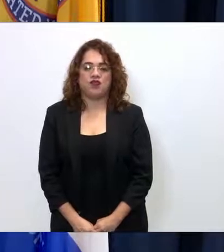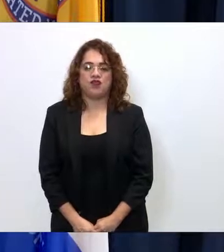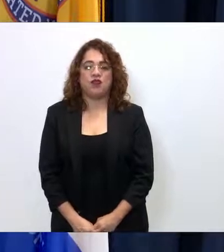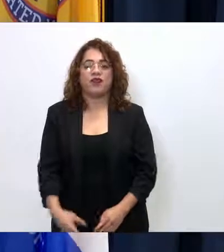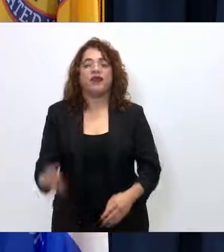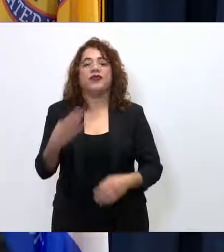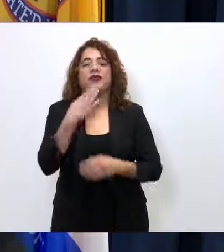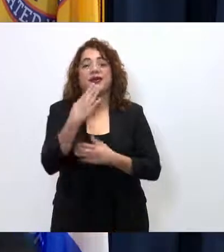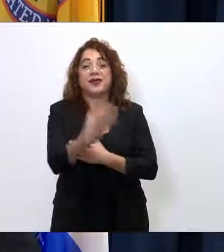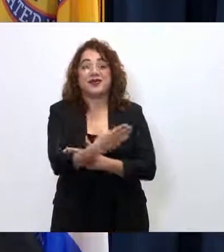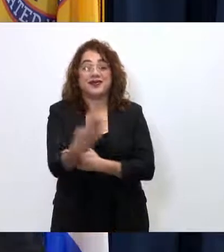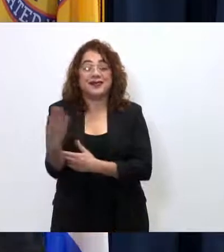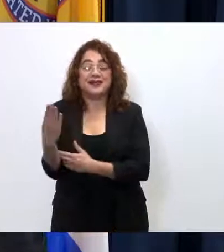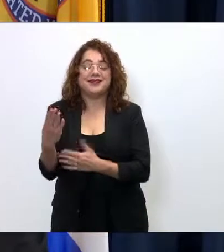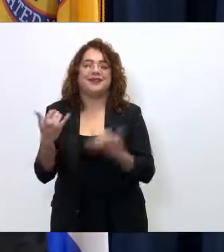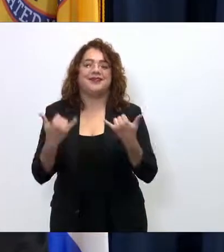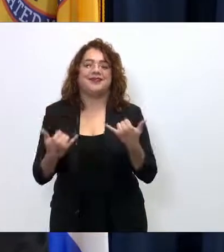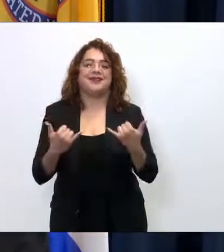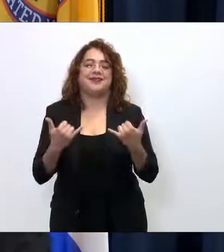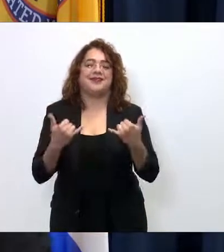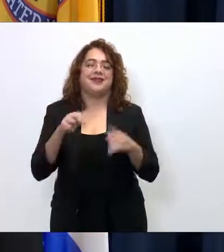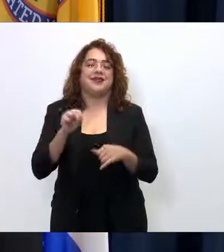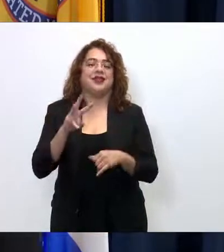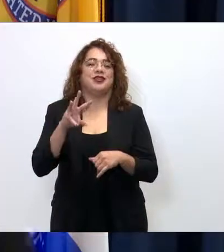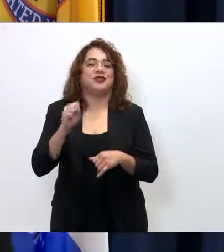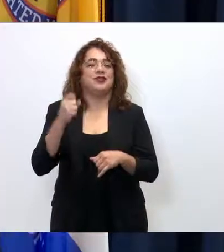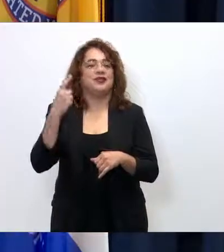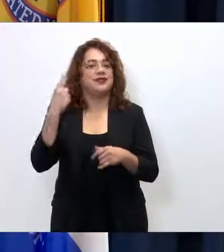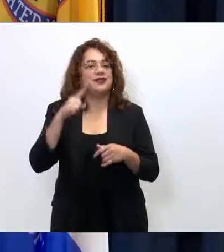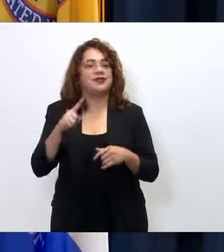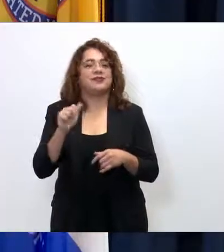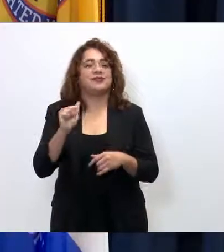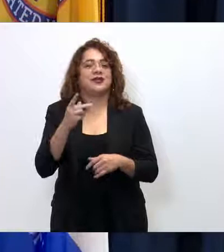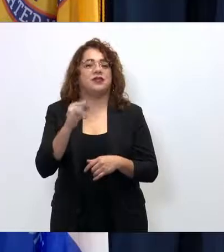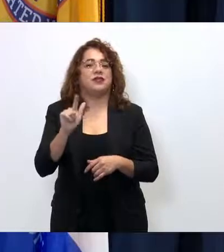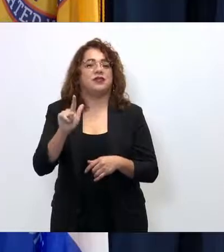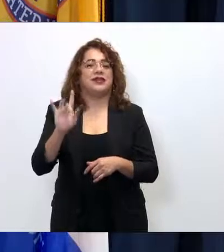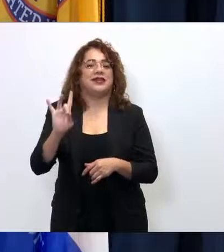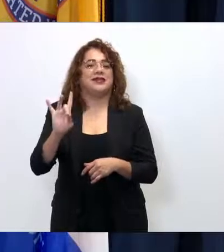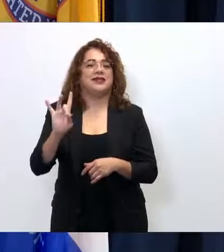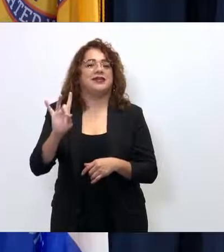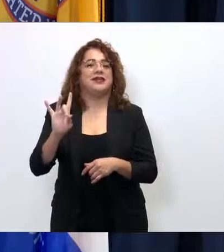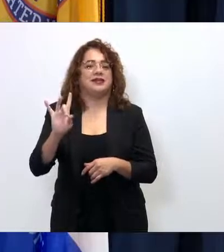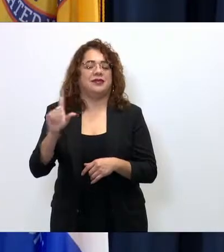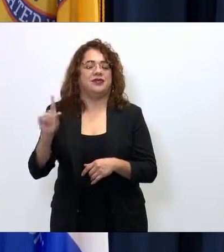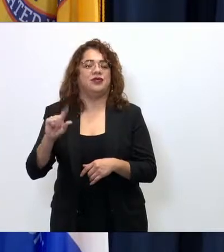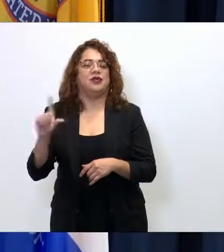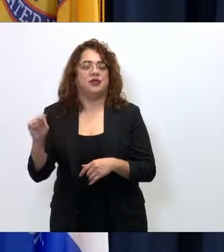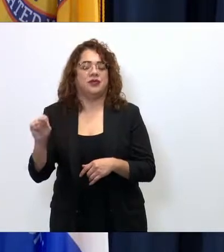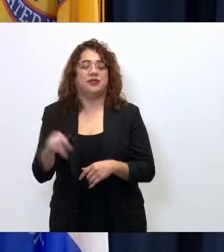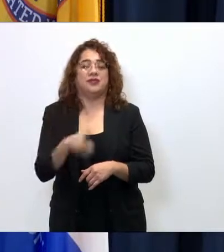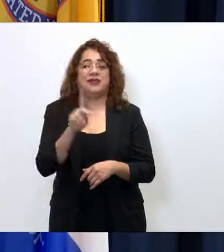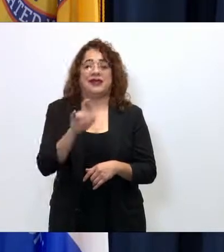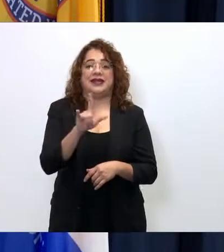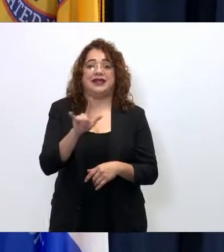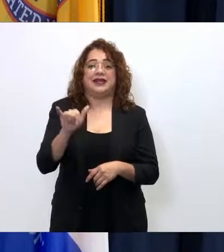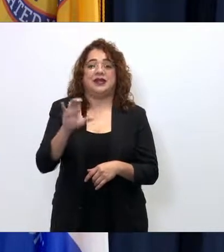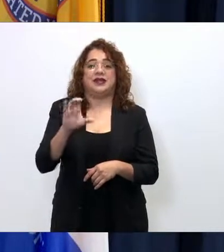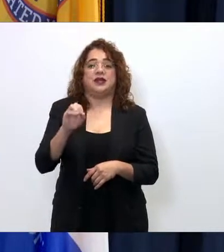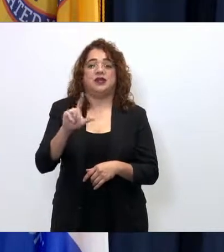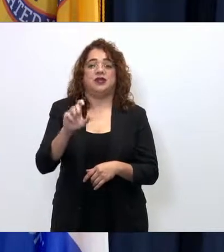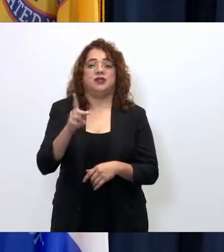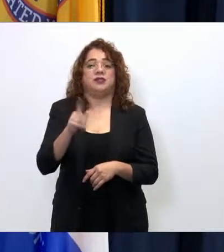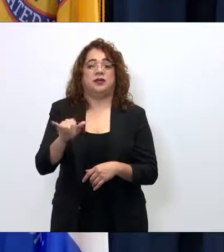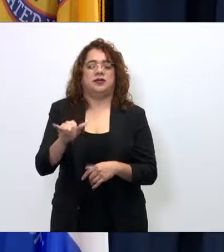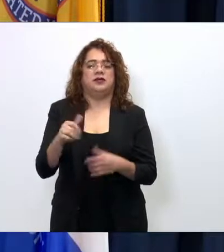Well, good morning, everyone. Today is our briefing for April 8th, and Kelly Colopy, our Health and Human Services Director, is